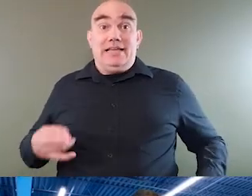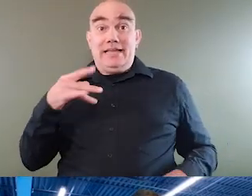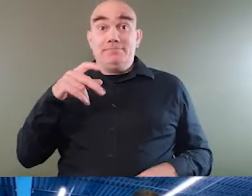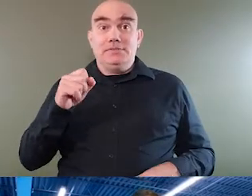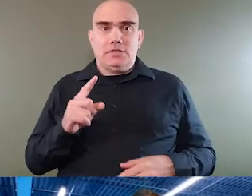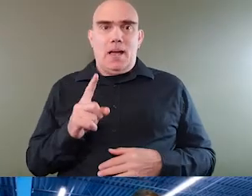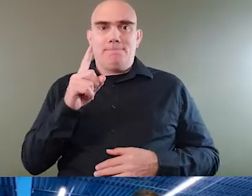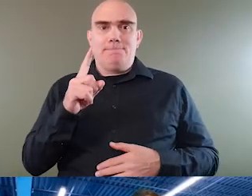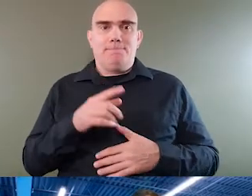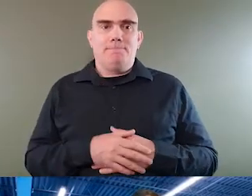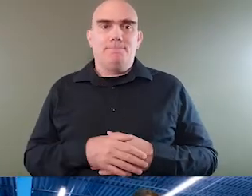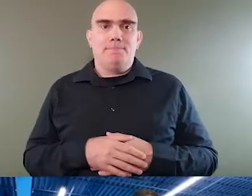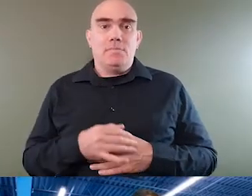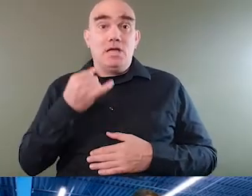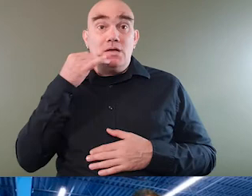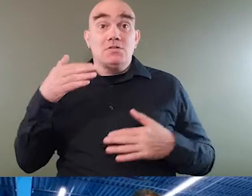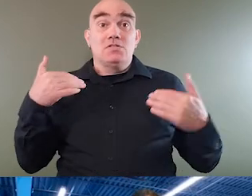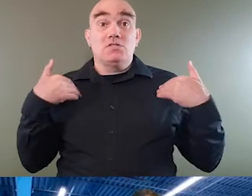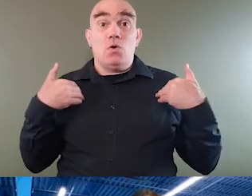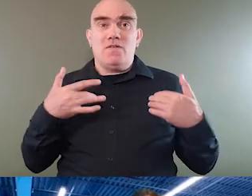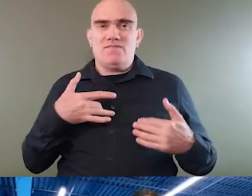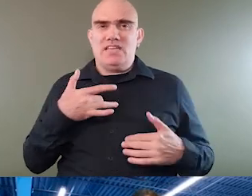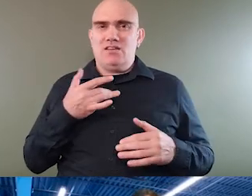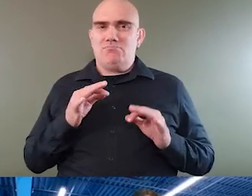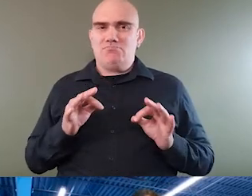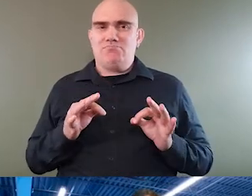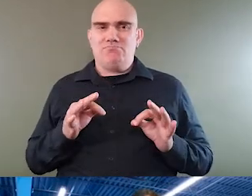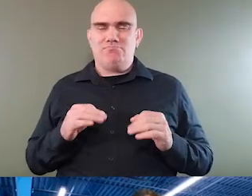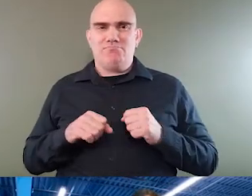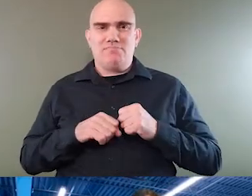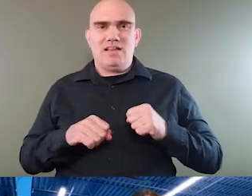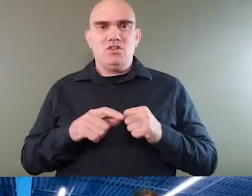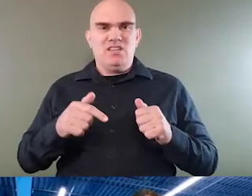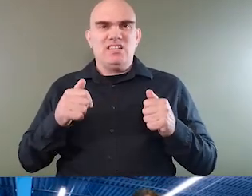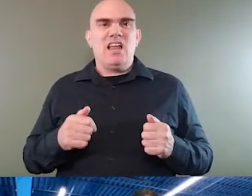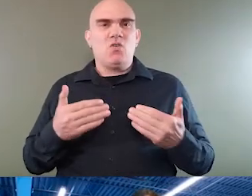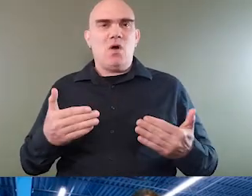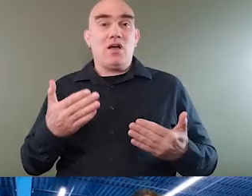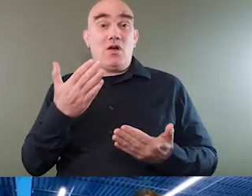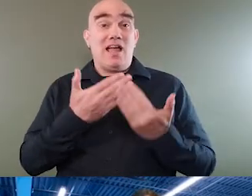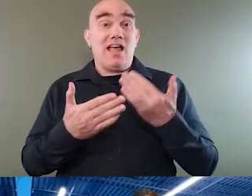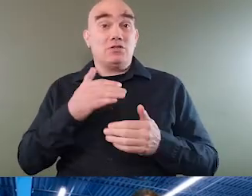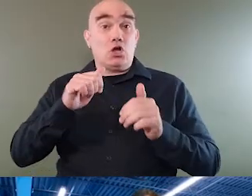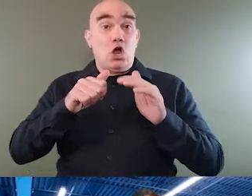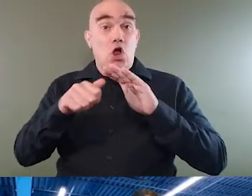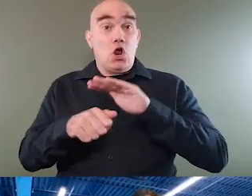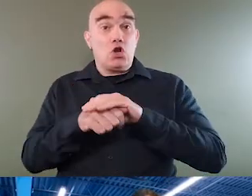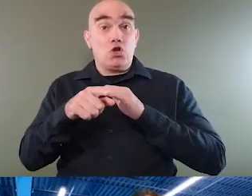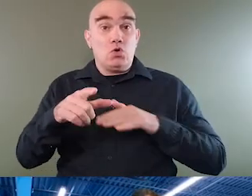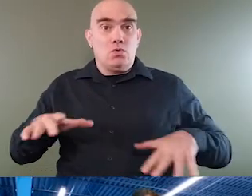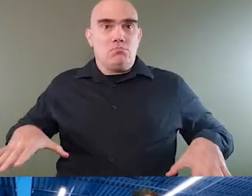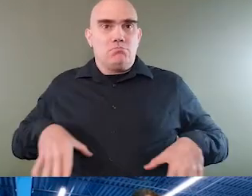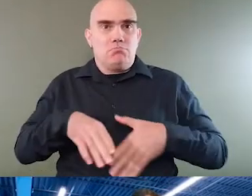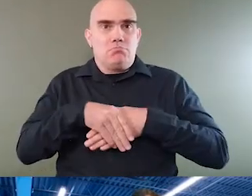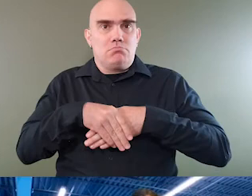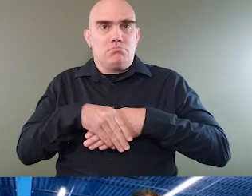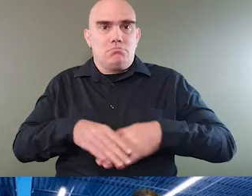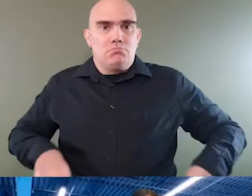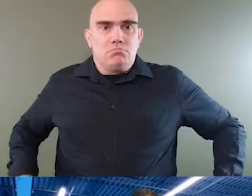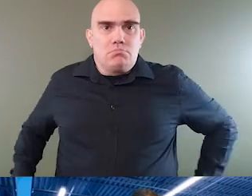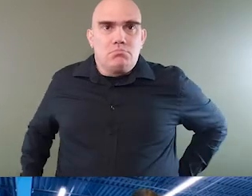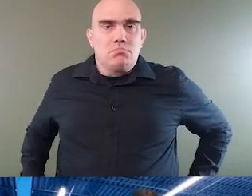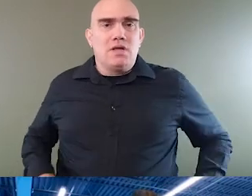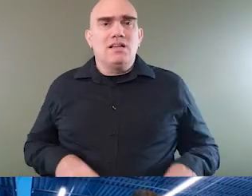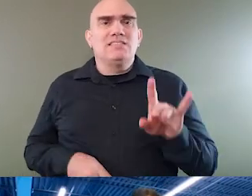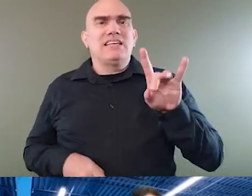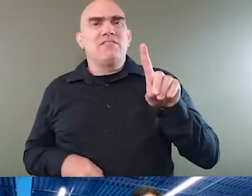upward. If your shoulders are feeling nice and expanded, you can take your hands underneath you and clasp. And David, give